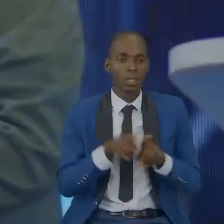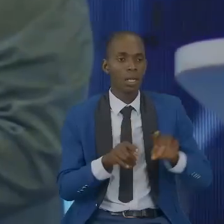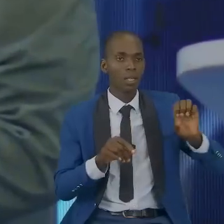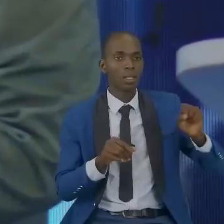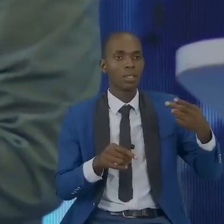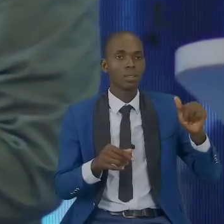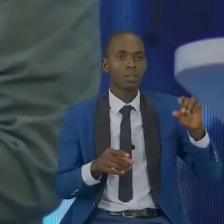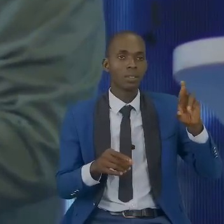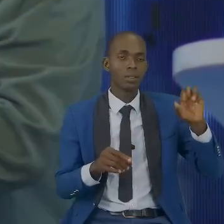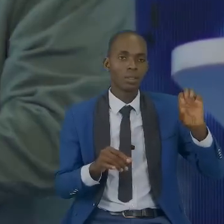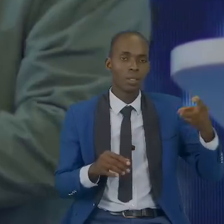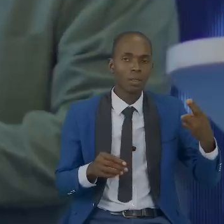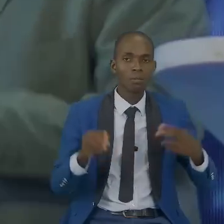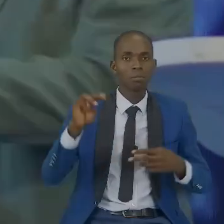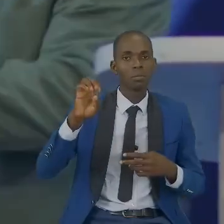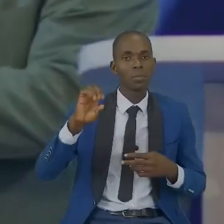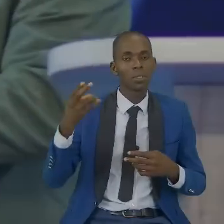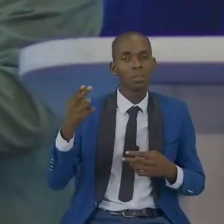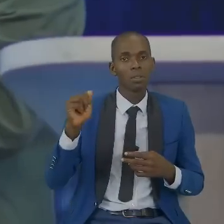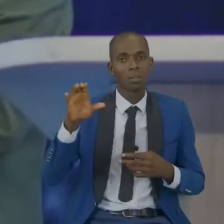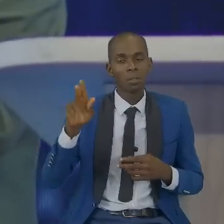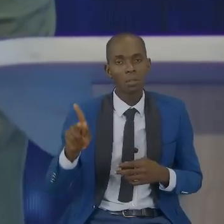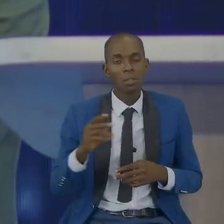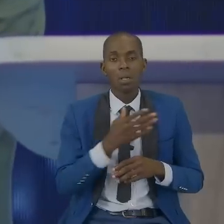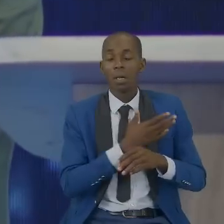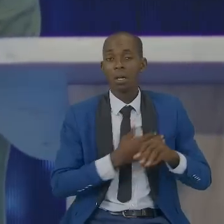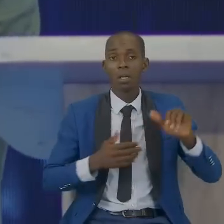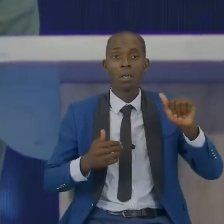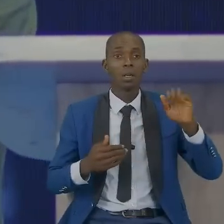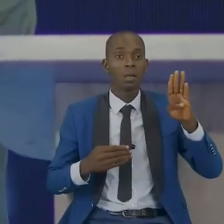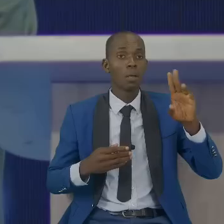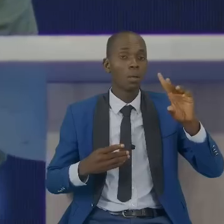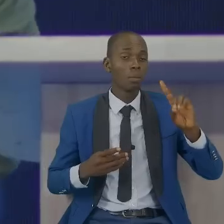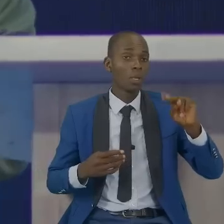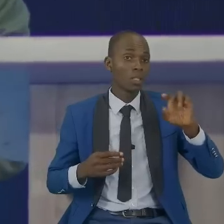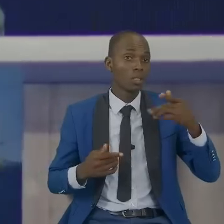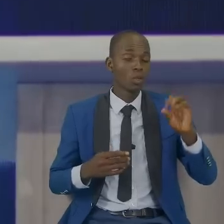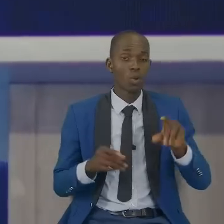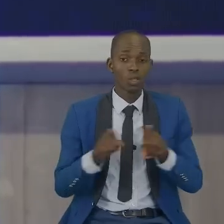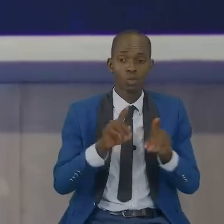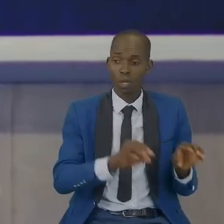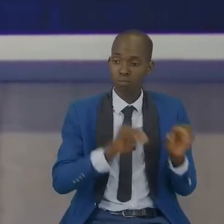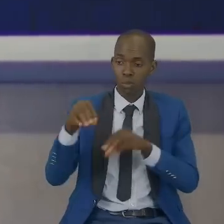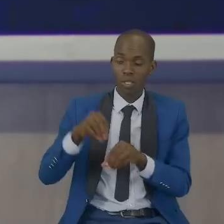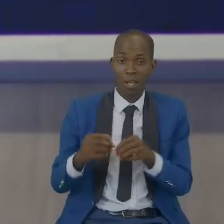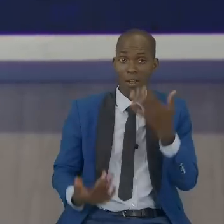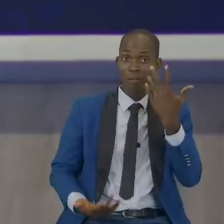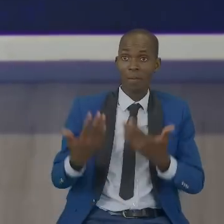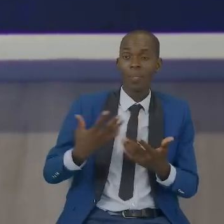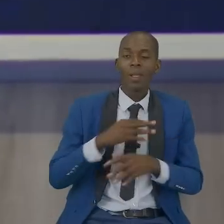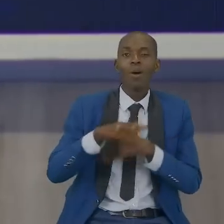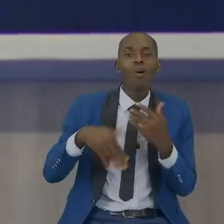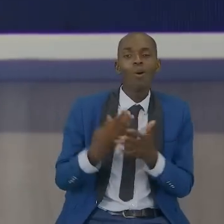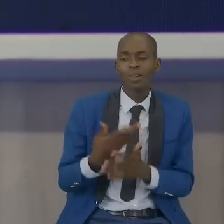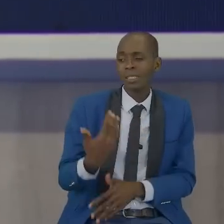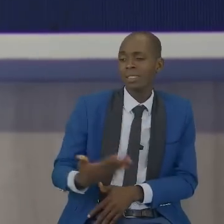Meshach, and Abednego, you are thrown into that fire of affliction, and all the property of